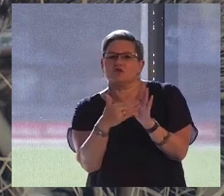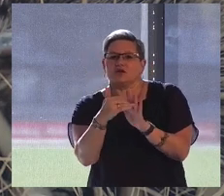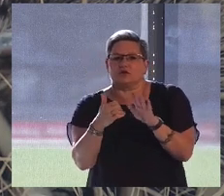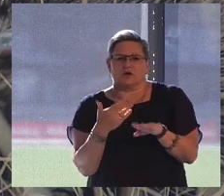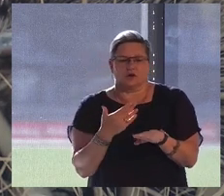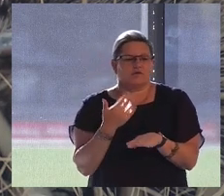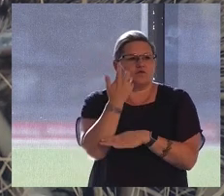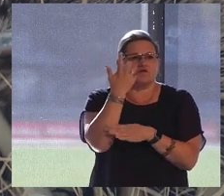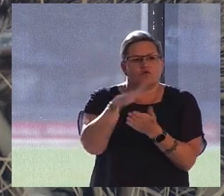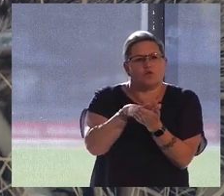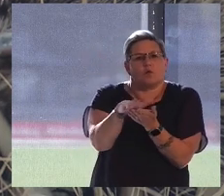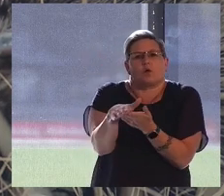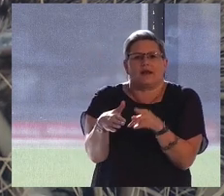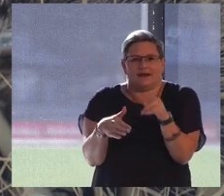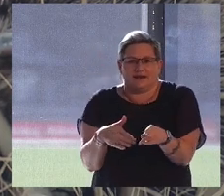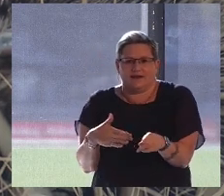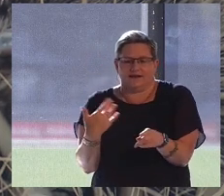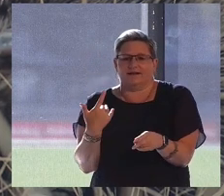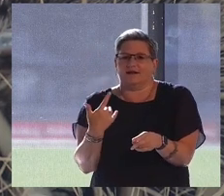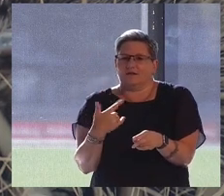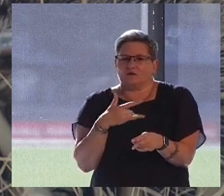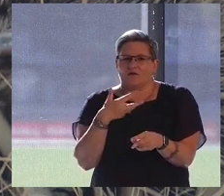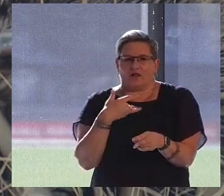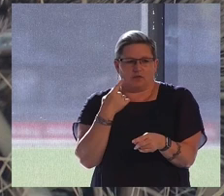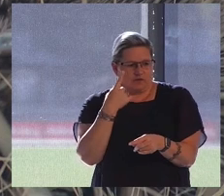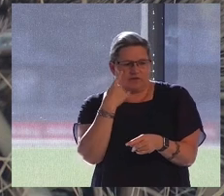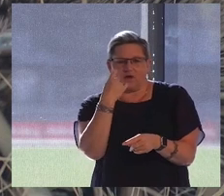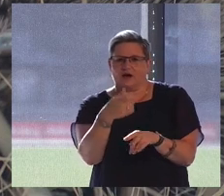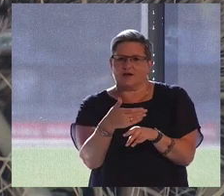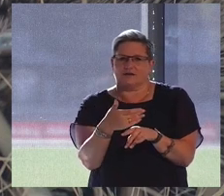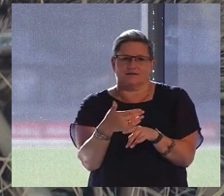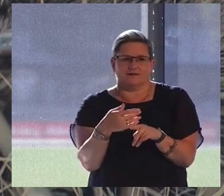ground. So I'll finish here, but I want to say,